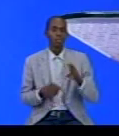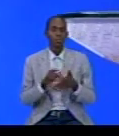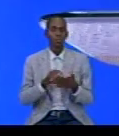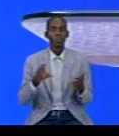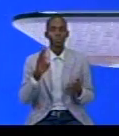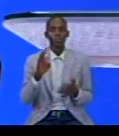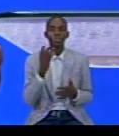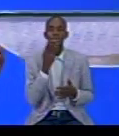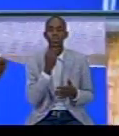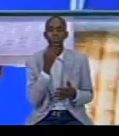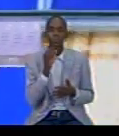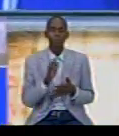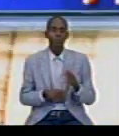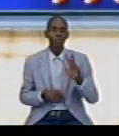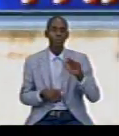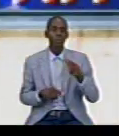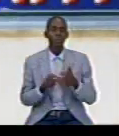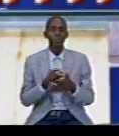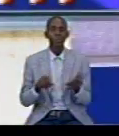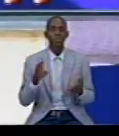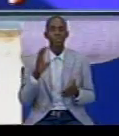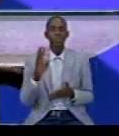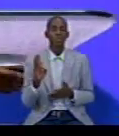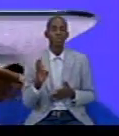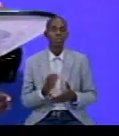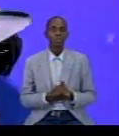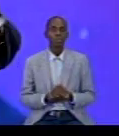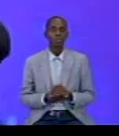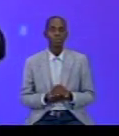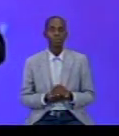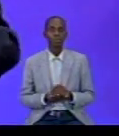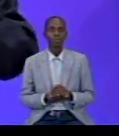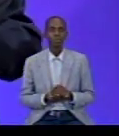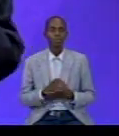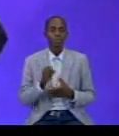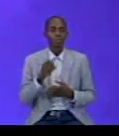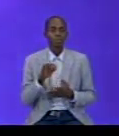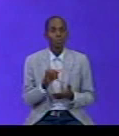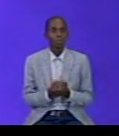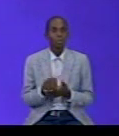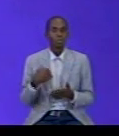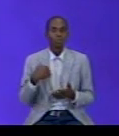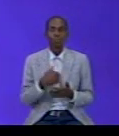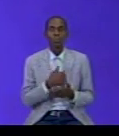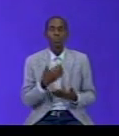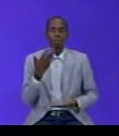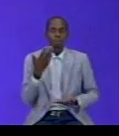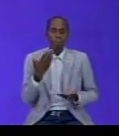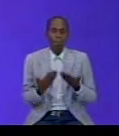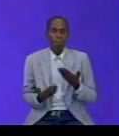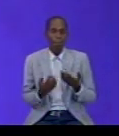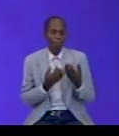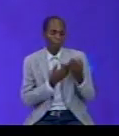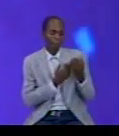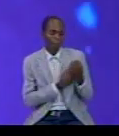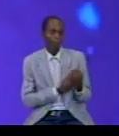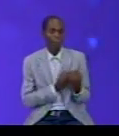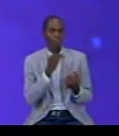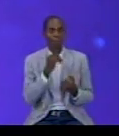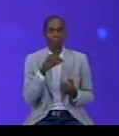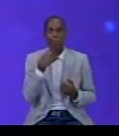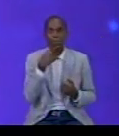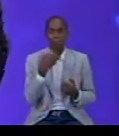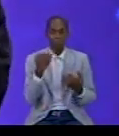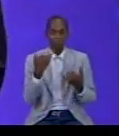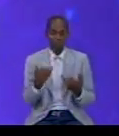Hebrews chapter 13 verse 6. Hebrews chapter 13, we're looking at verse 6. It says, "So that we may boldly say, now we